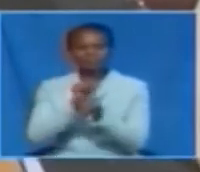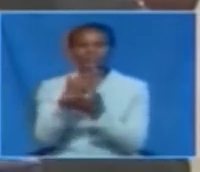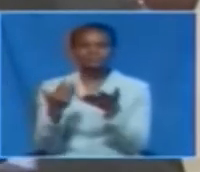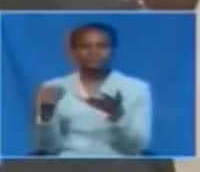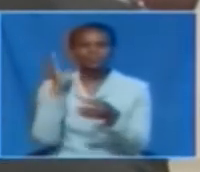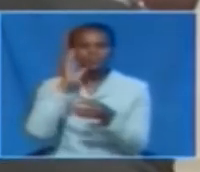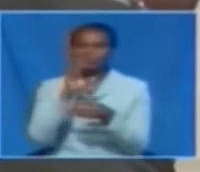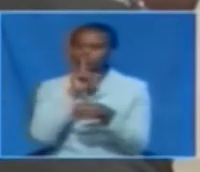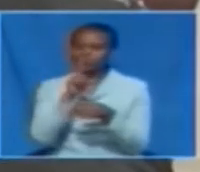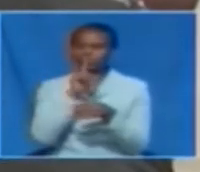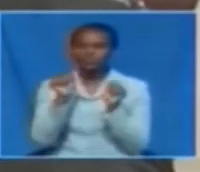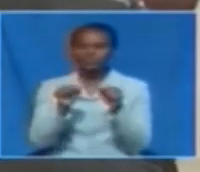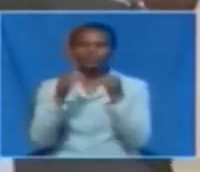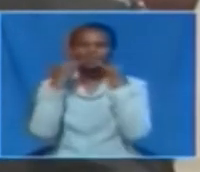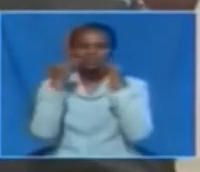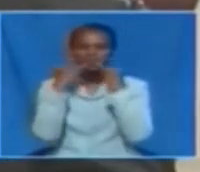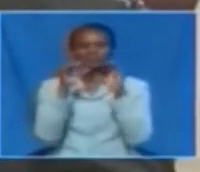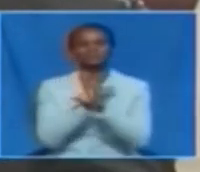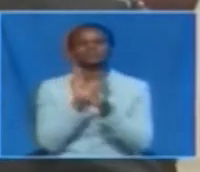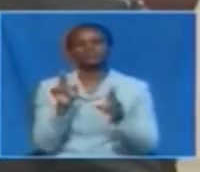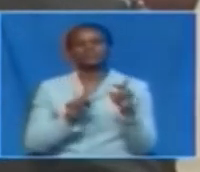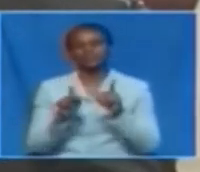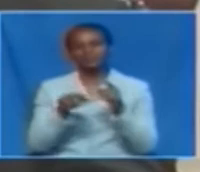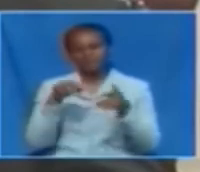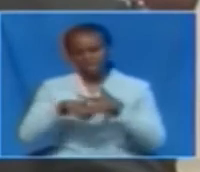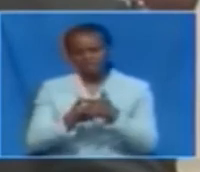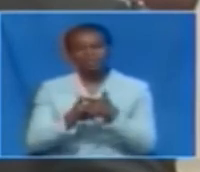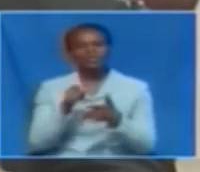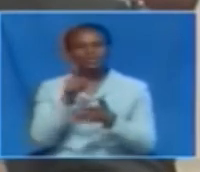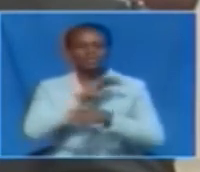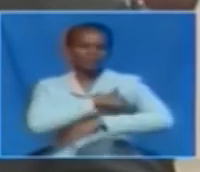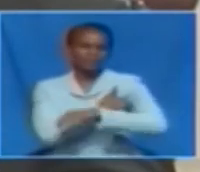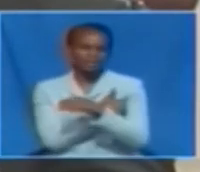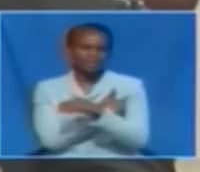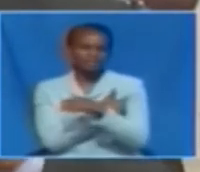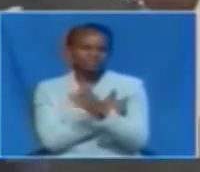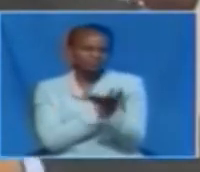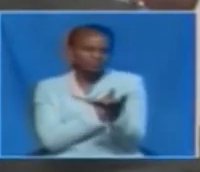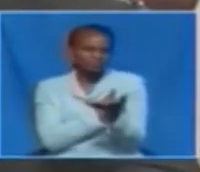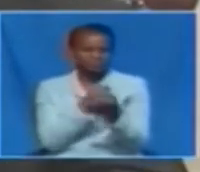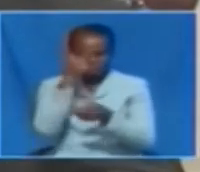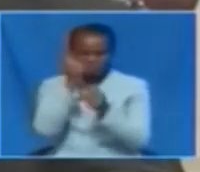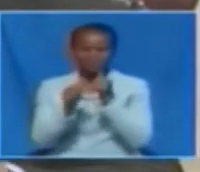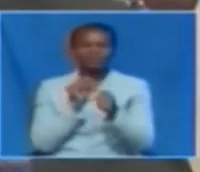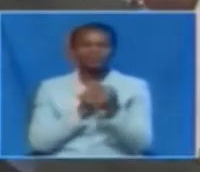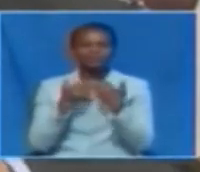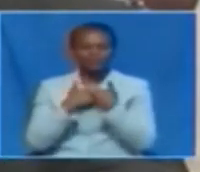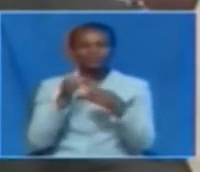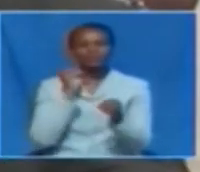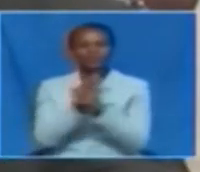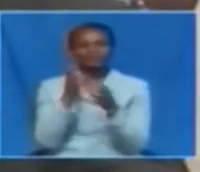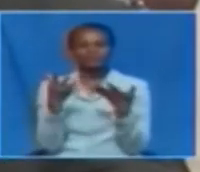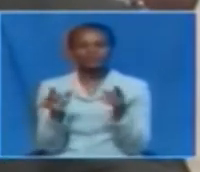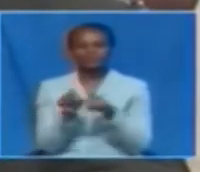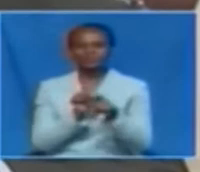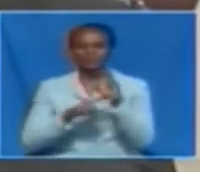will be able to tell the Zambian people what is the basis of this marriage or this relationship, because we would have already gone through it and